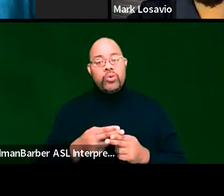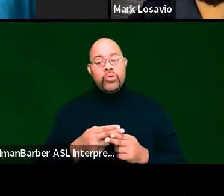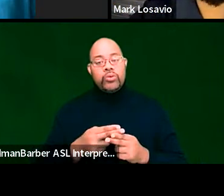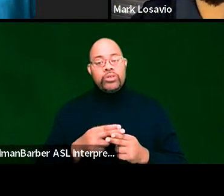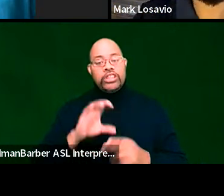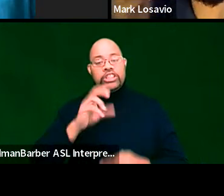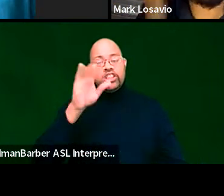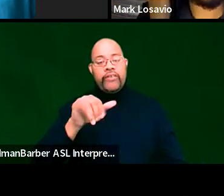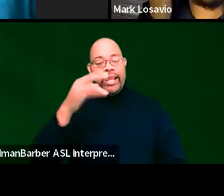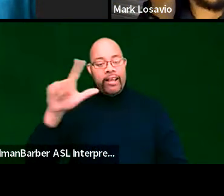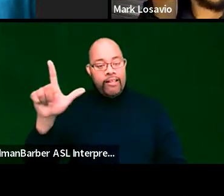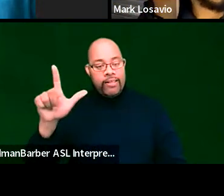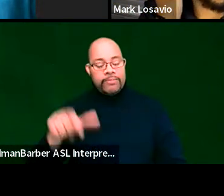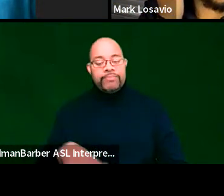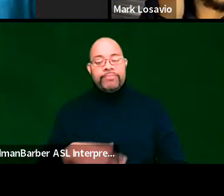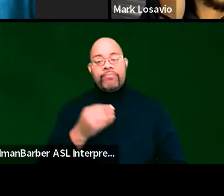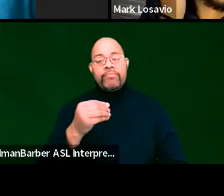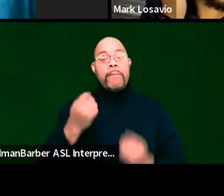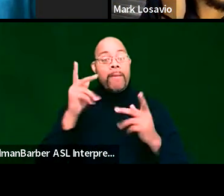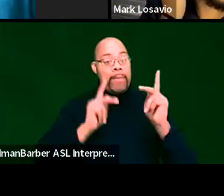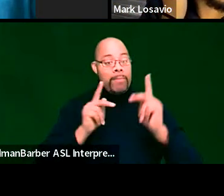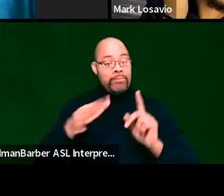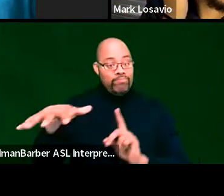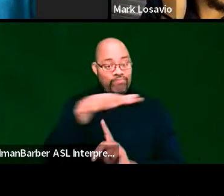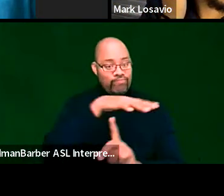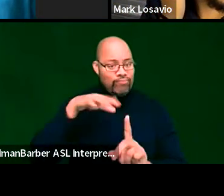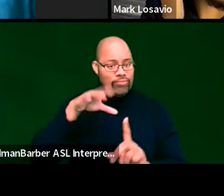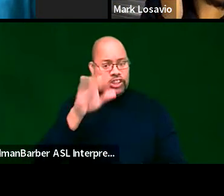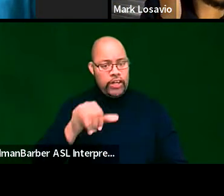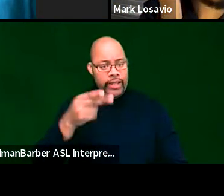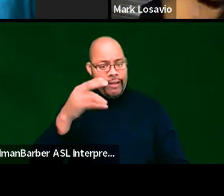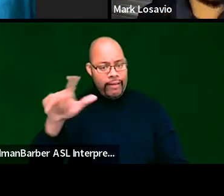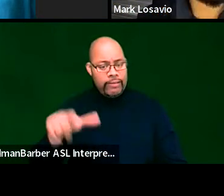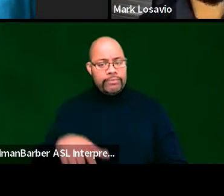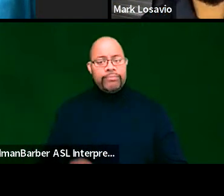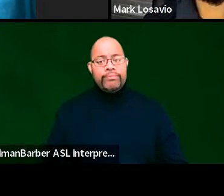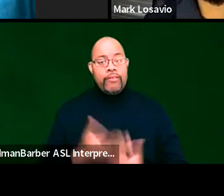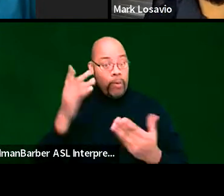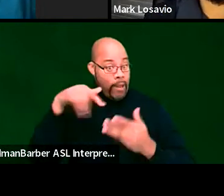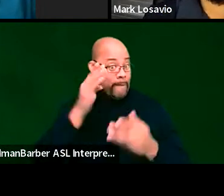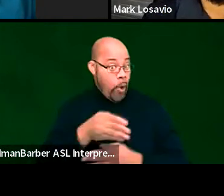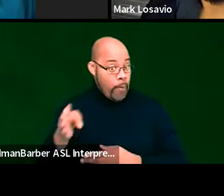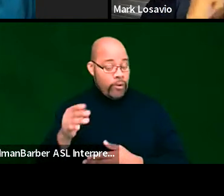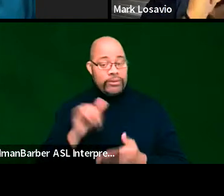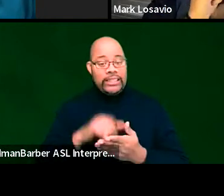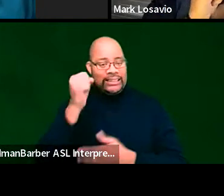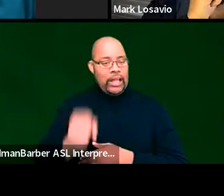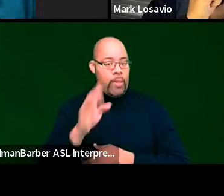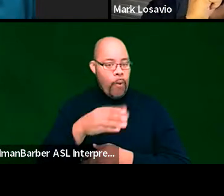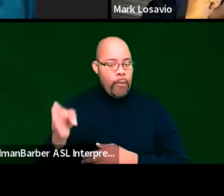it's called Cherry Hill. And a lot of people in Cherry Hill, if you don't know about Baltimore, it's in South